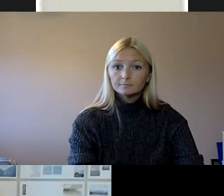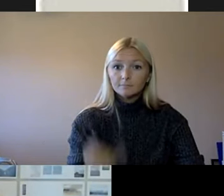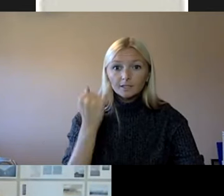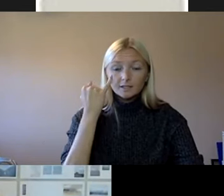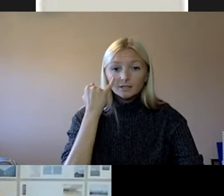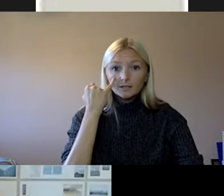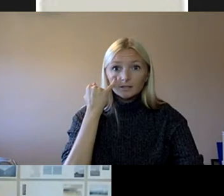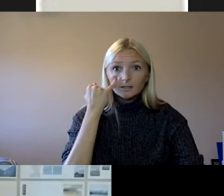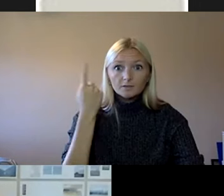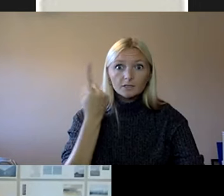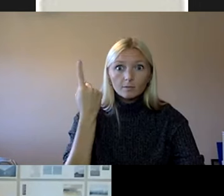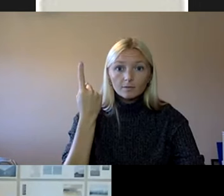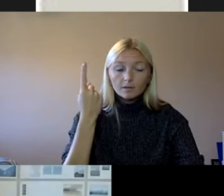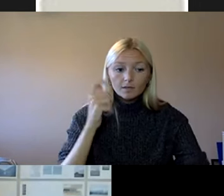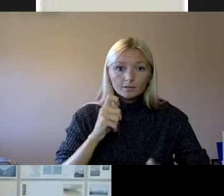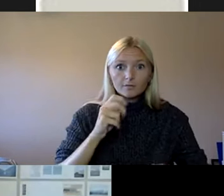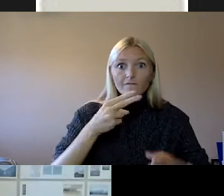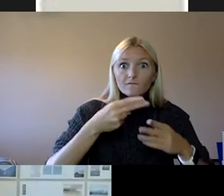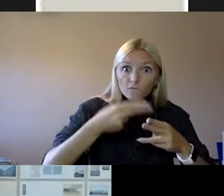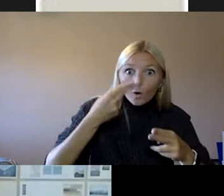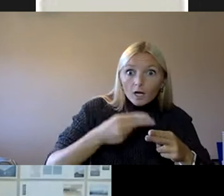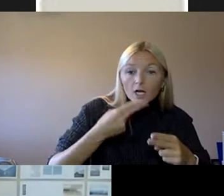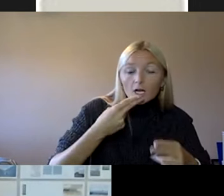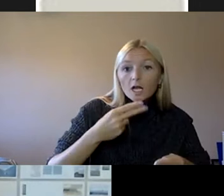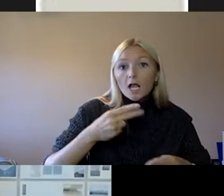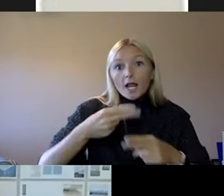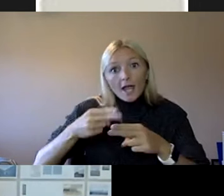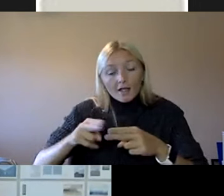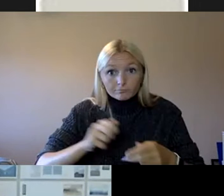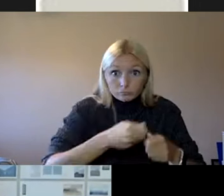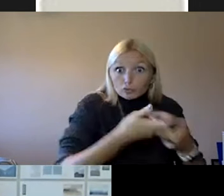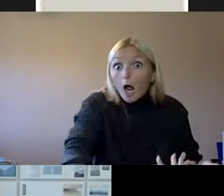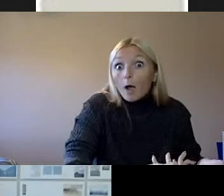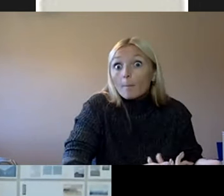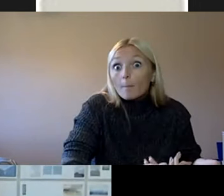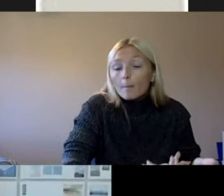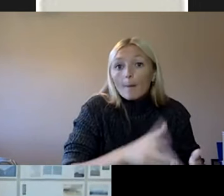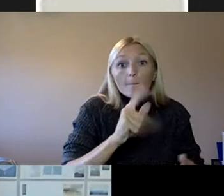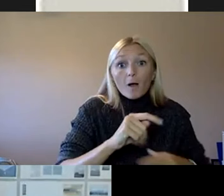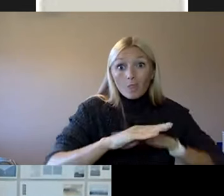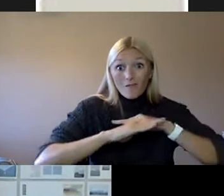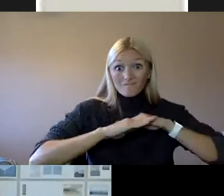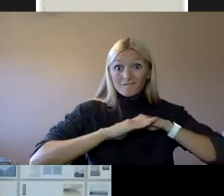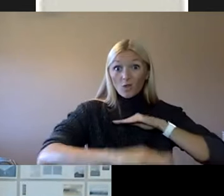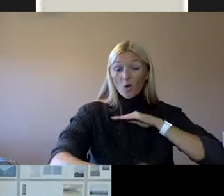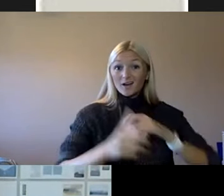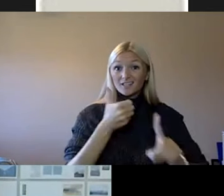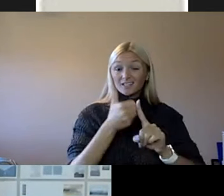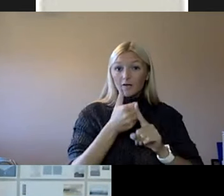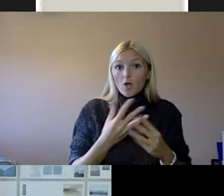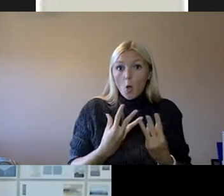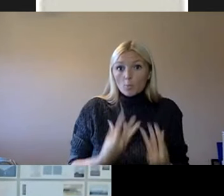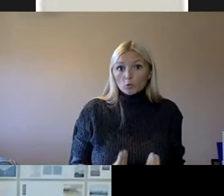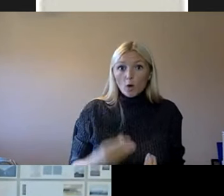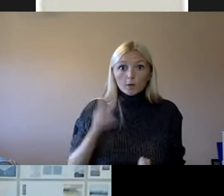floor, you don't hear anything because the floor simply absorbs the shock of the